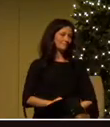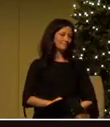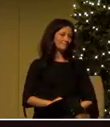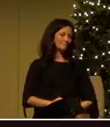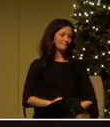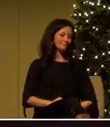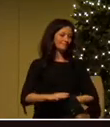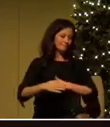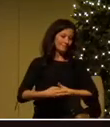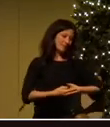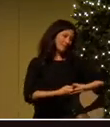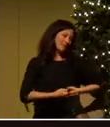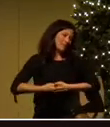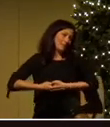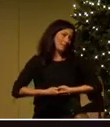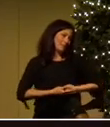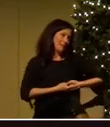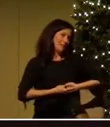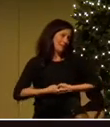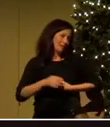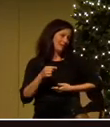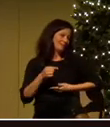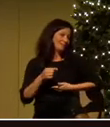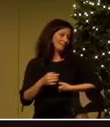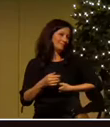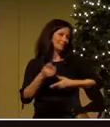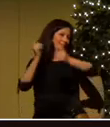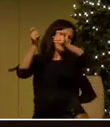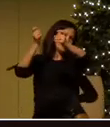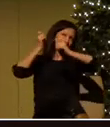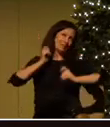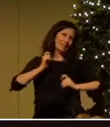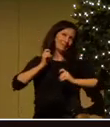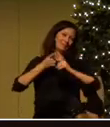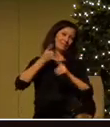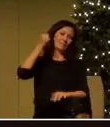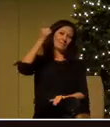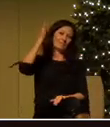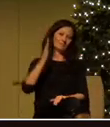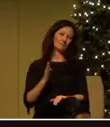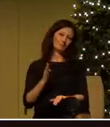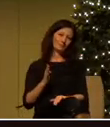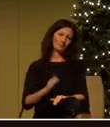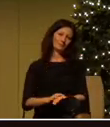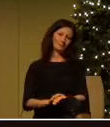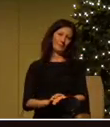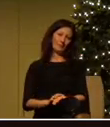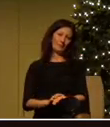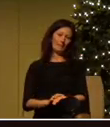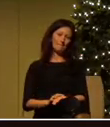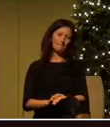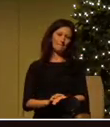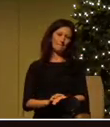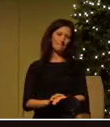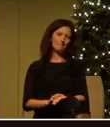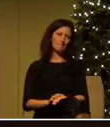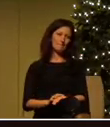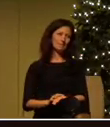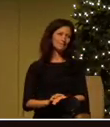And this child is a gift from God. And the gift is